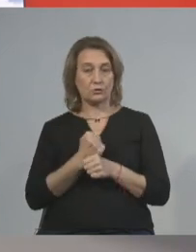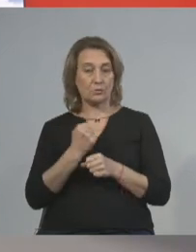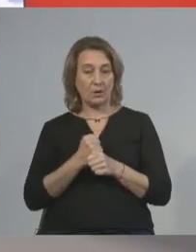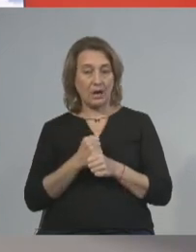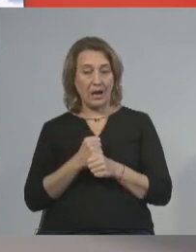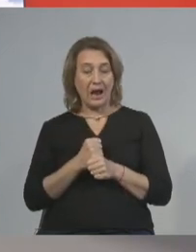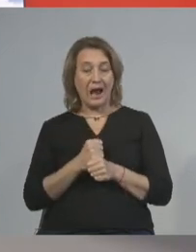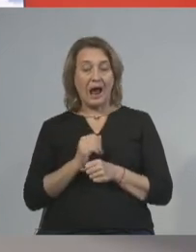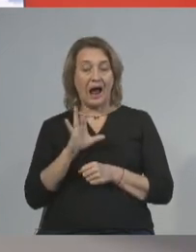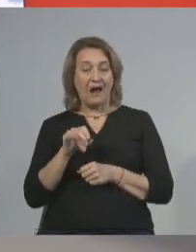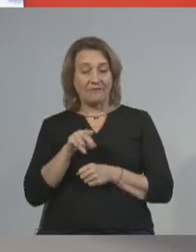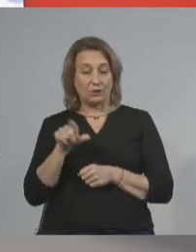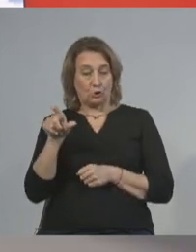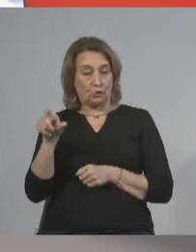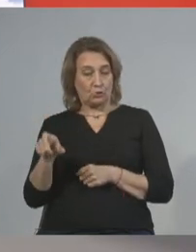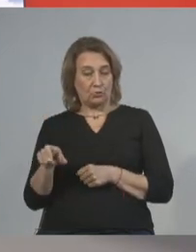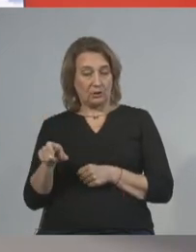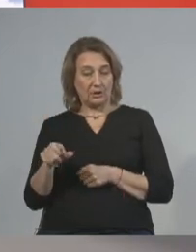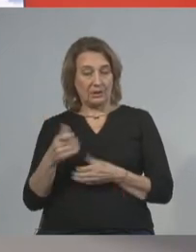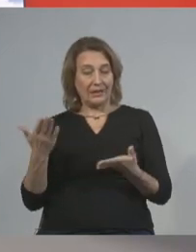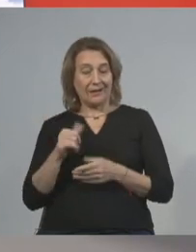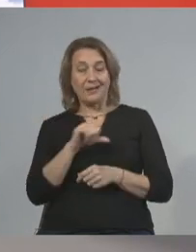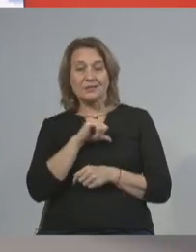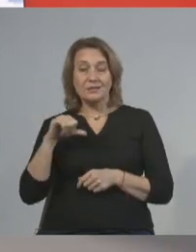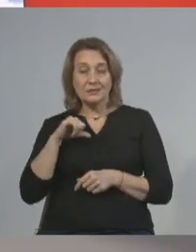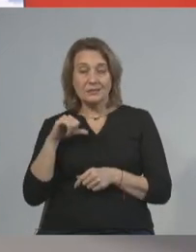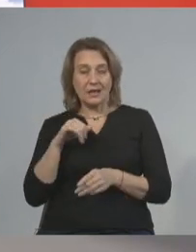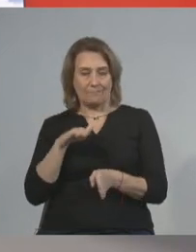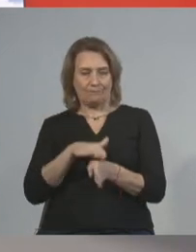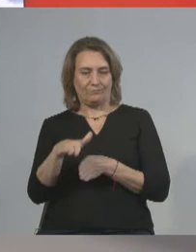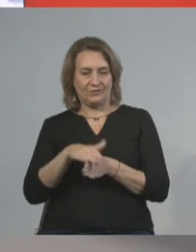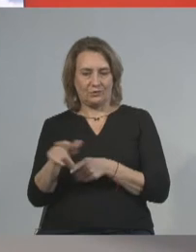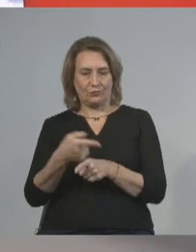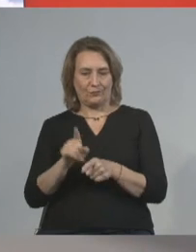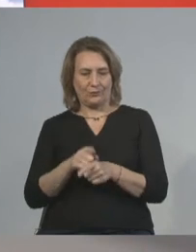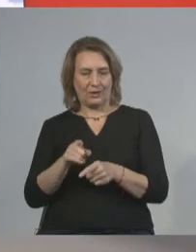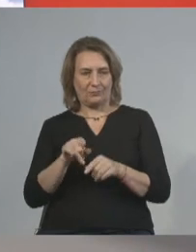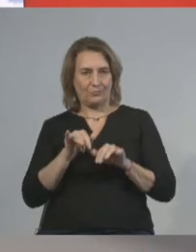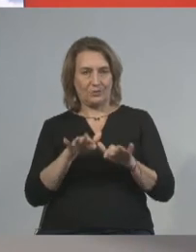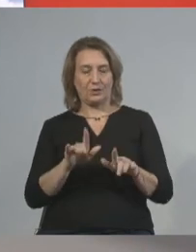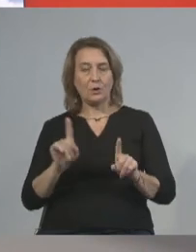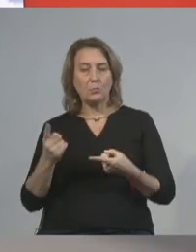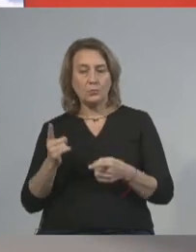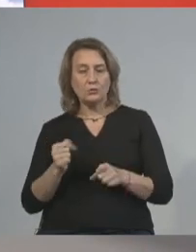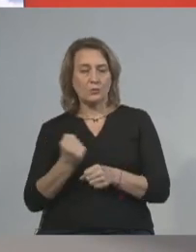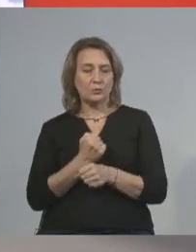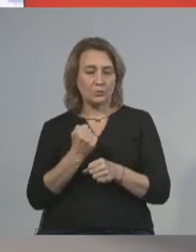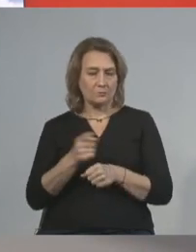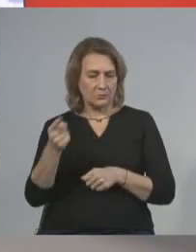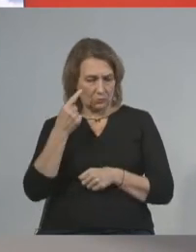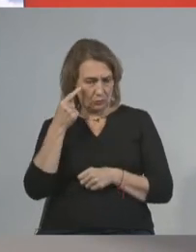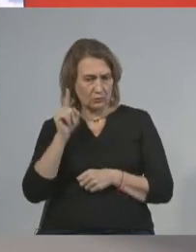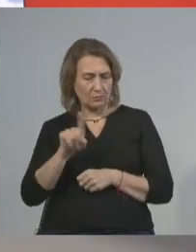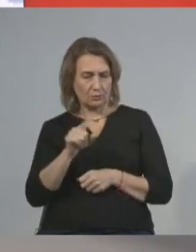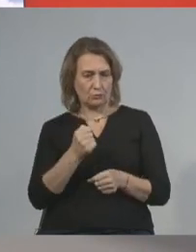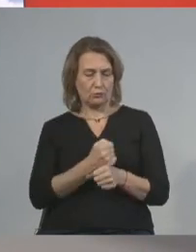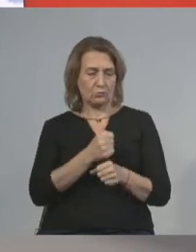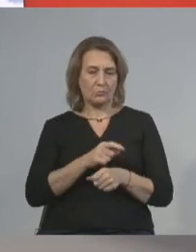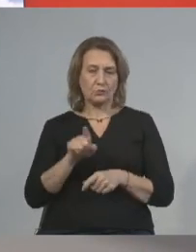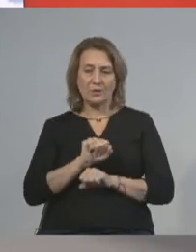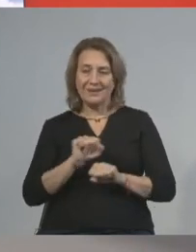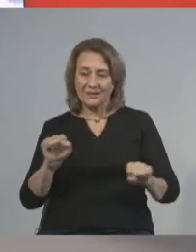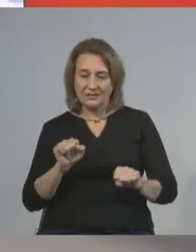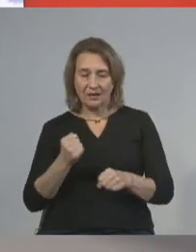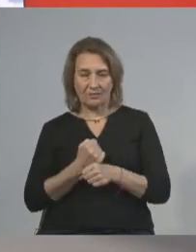the victims didn't know what to do but the person who actually did it i wanted to hear his position i wanted to understand why he did what he